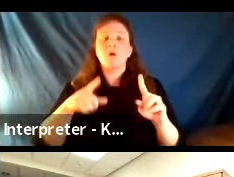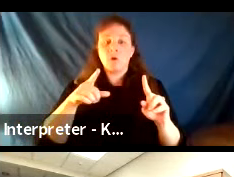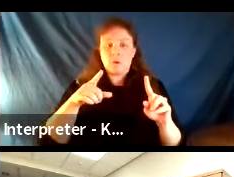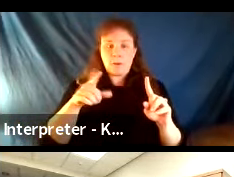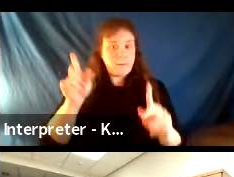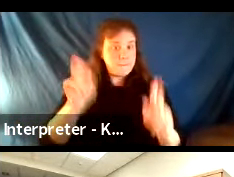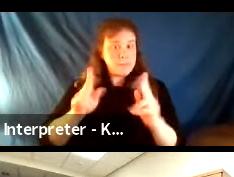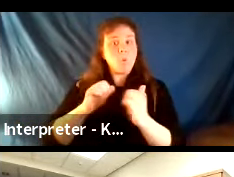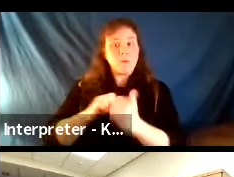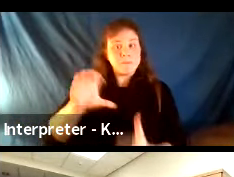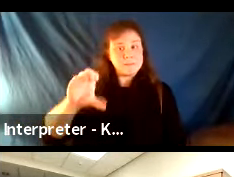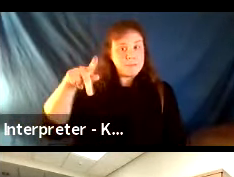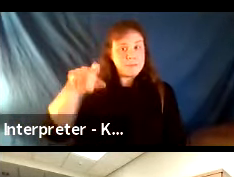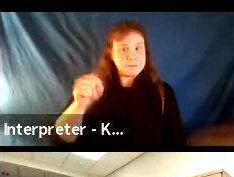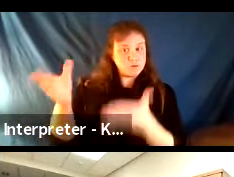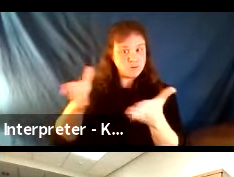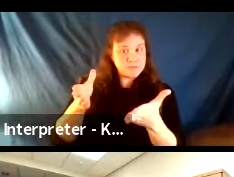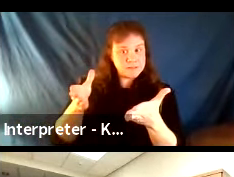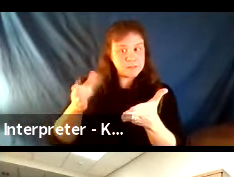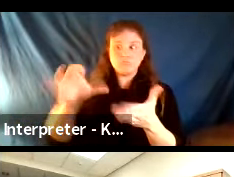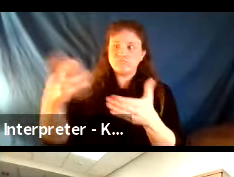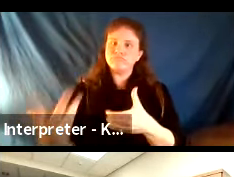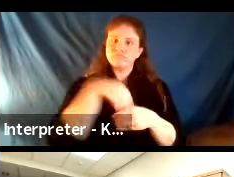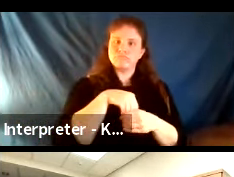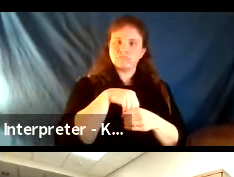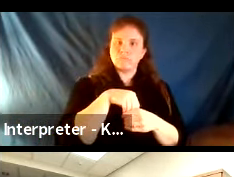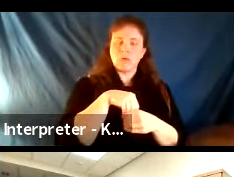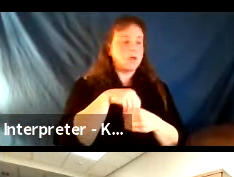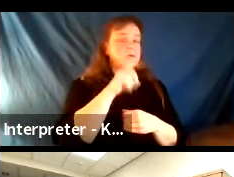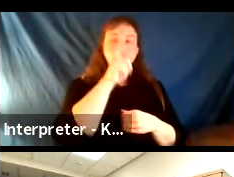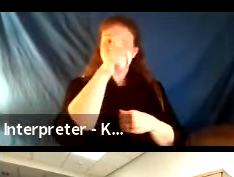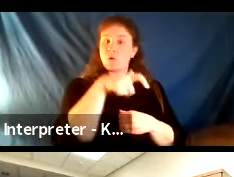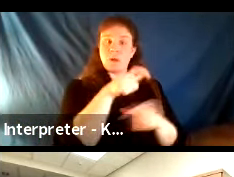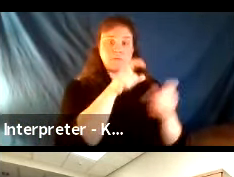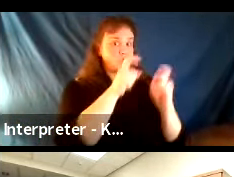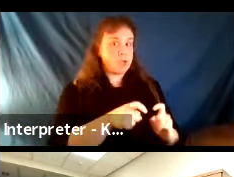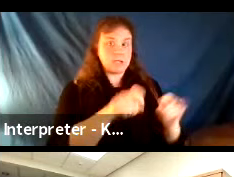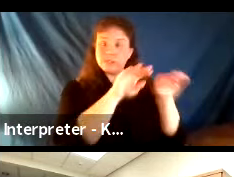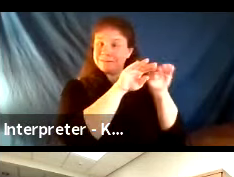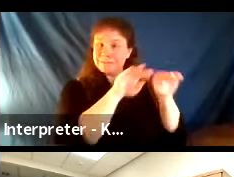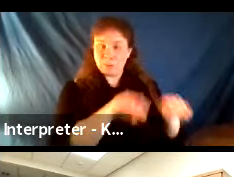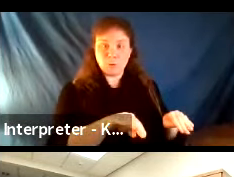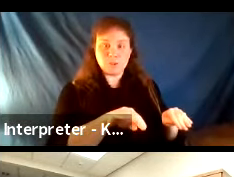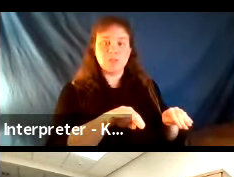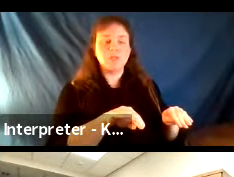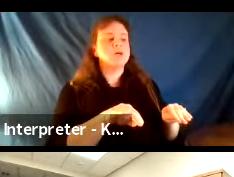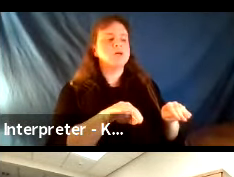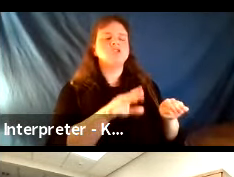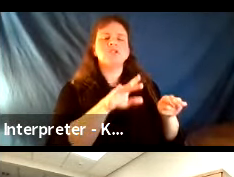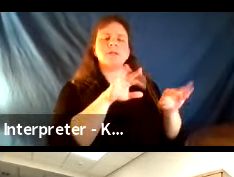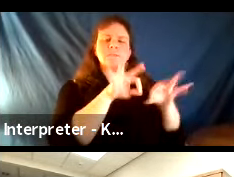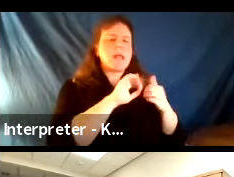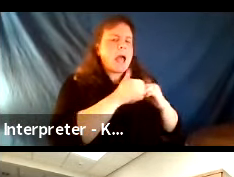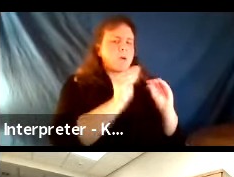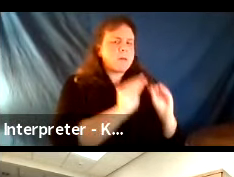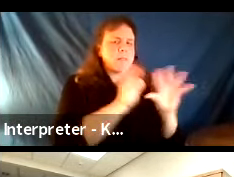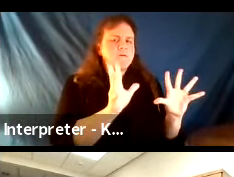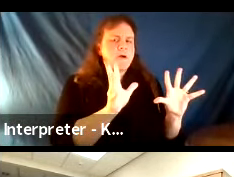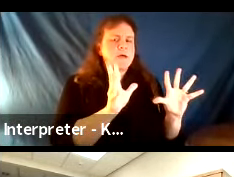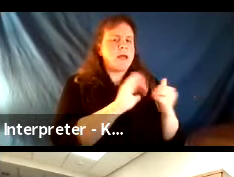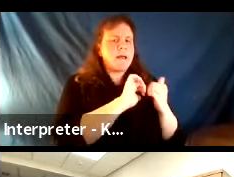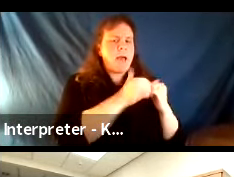HCPS services. We wouldn't have to change anything here in the tiers as it's written, just as the way it's clarified and implemented. That number